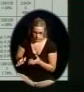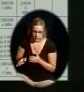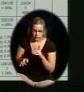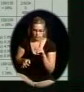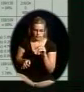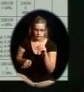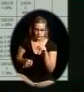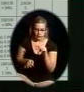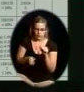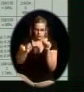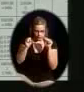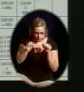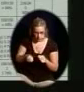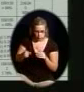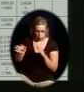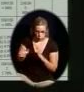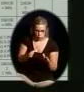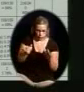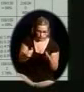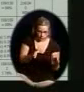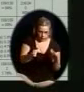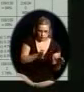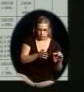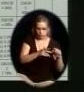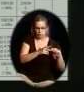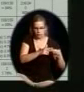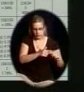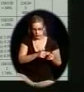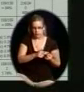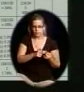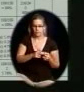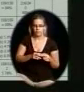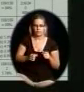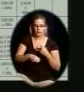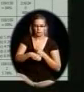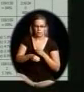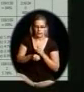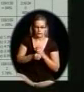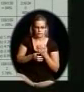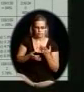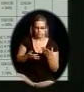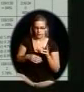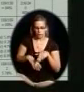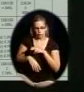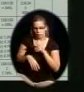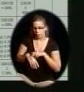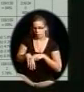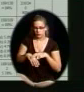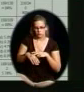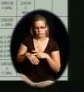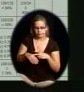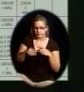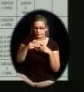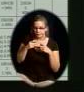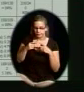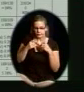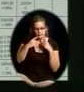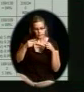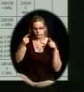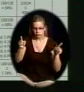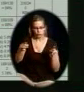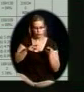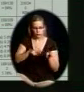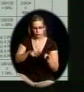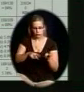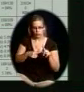data can be organized from the very beginning, which makes it, of course, more successful in monitoring when you